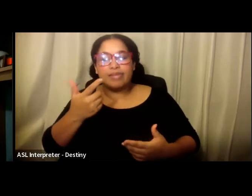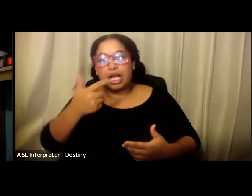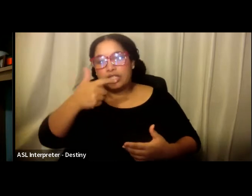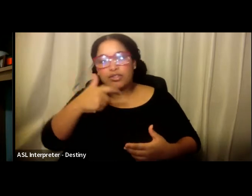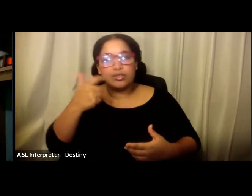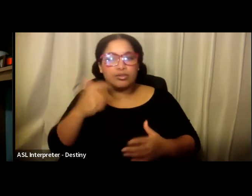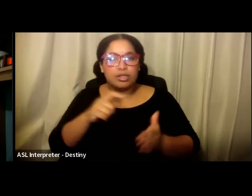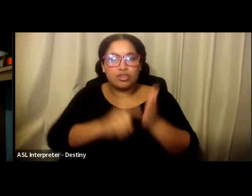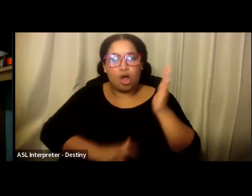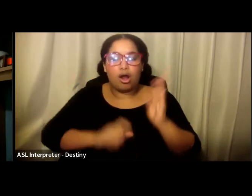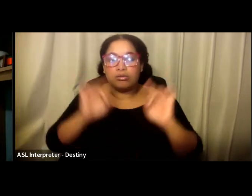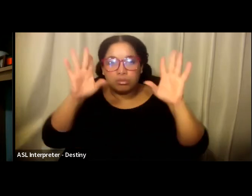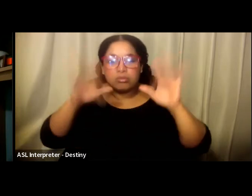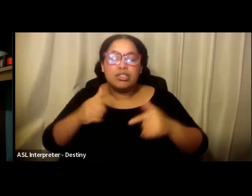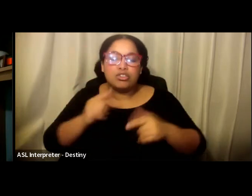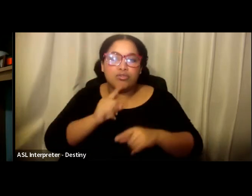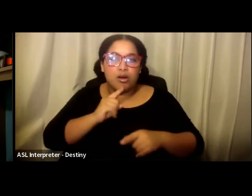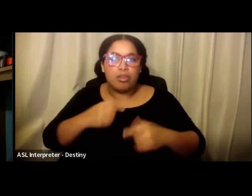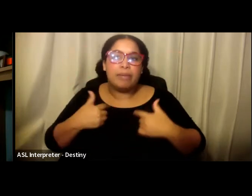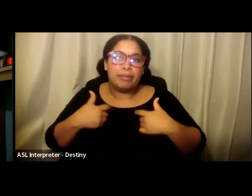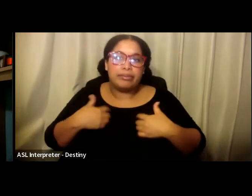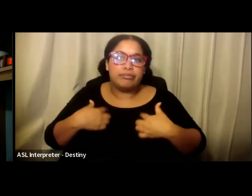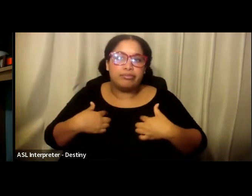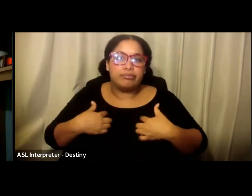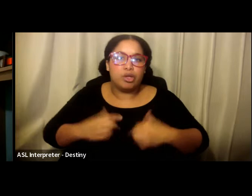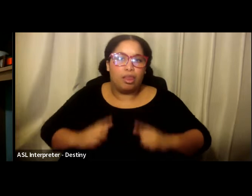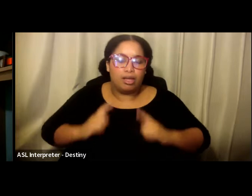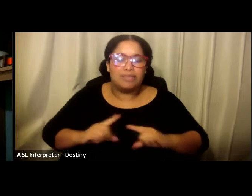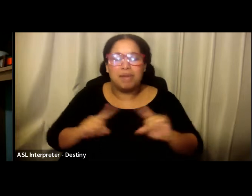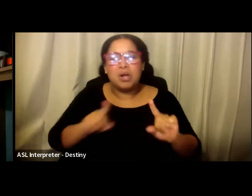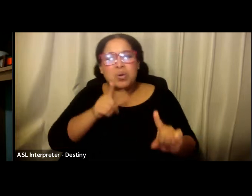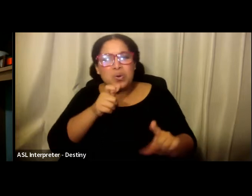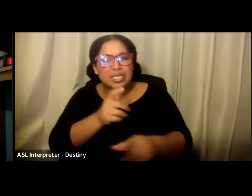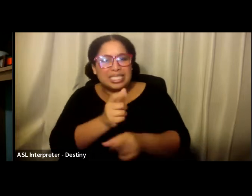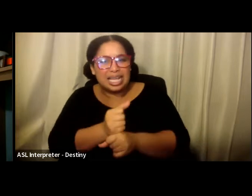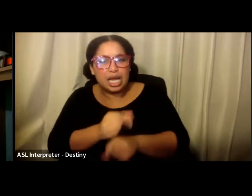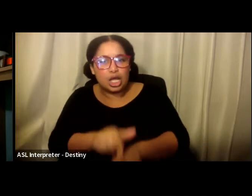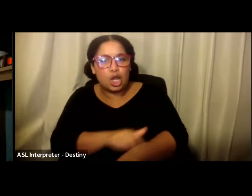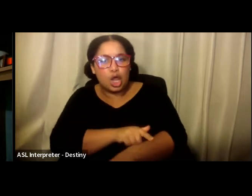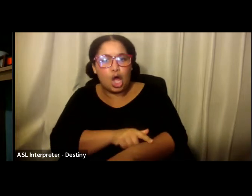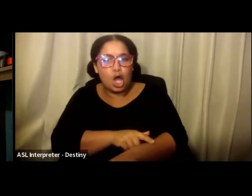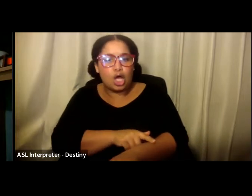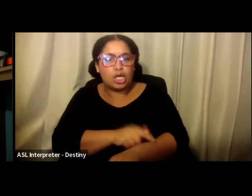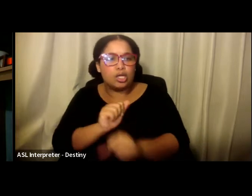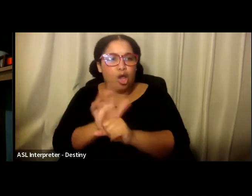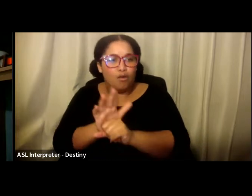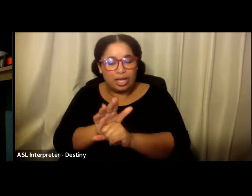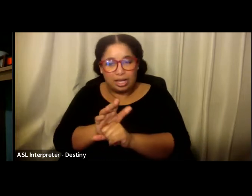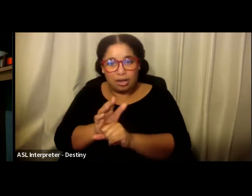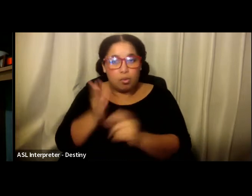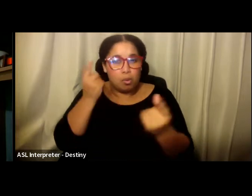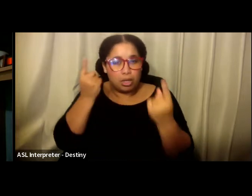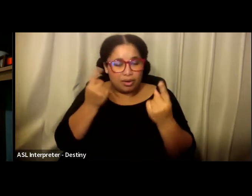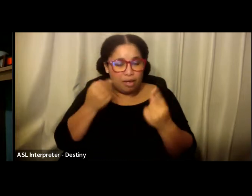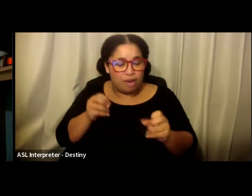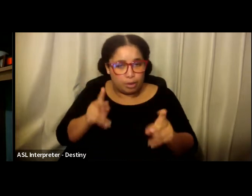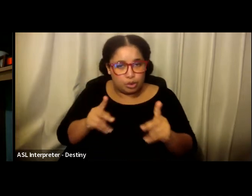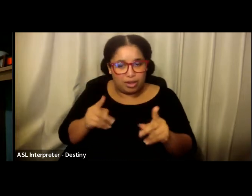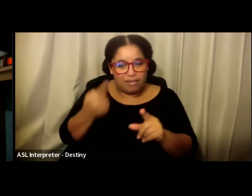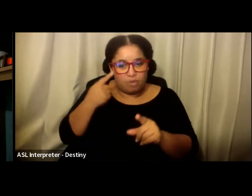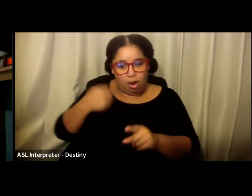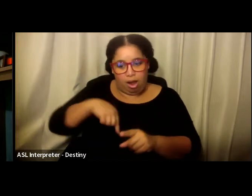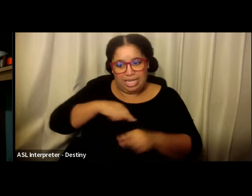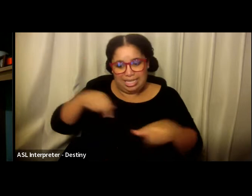in Alameda County is getting long COVID, right? Like, is there an opportunity for us to